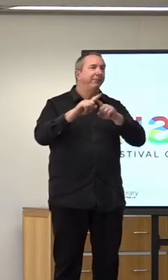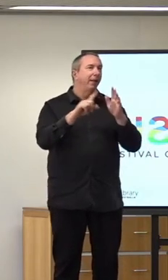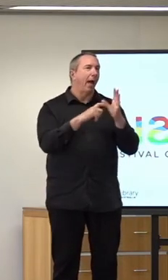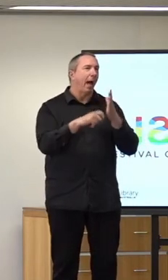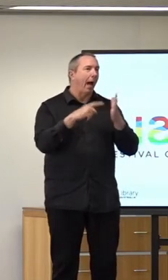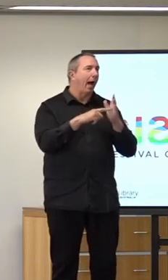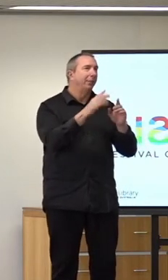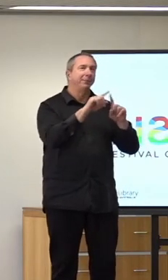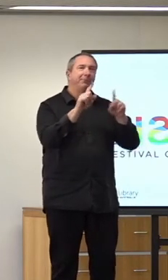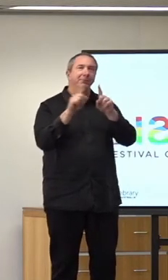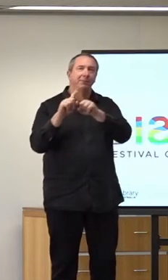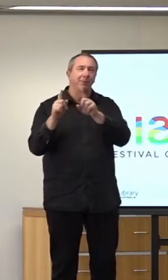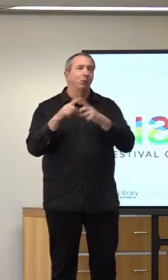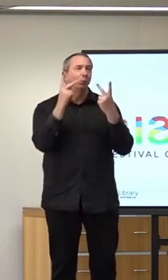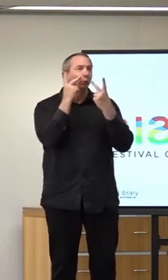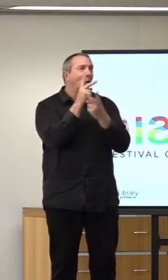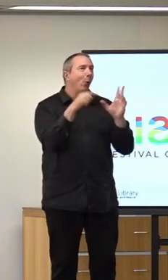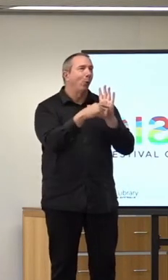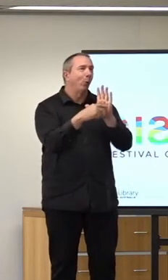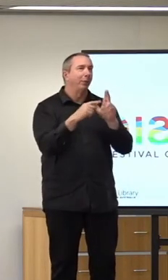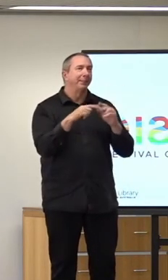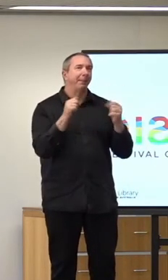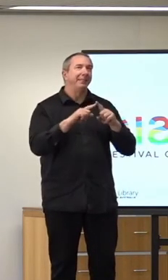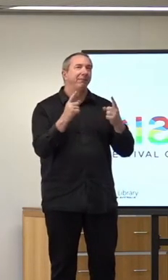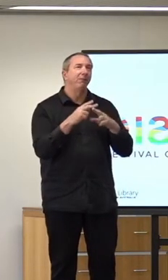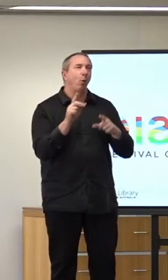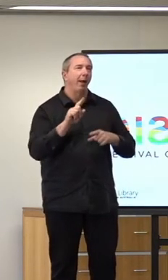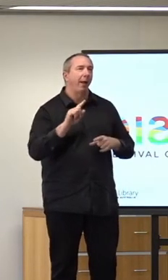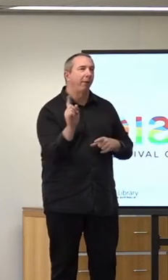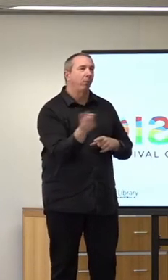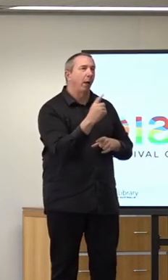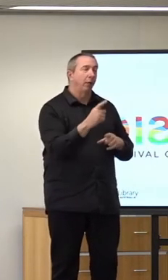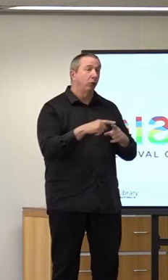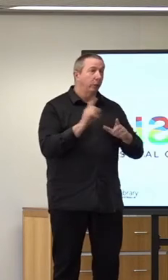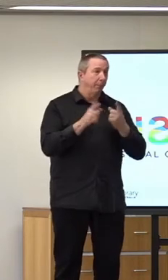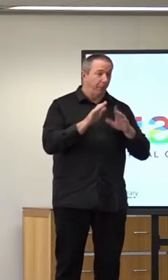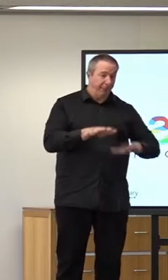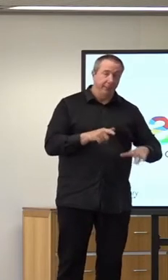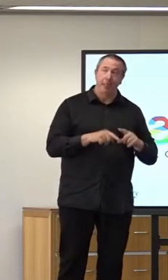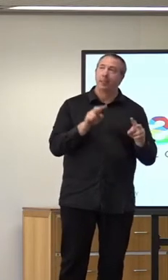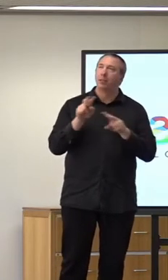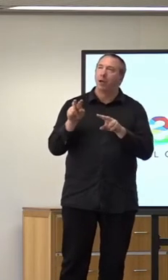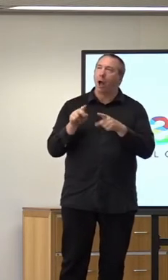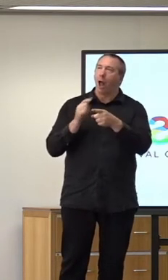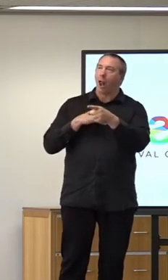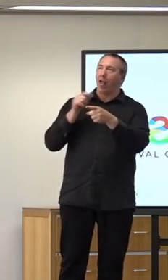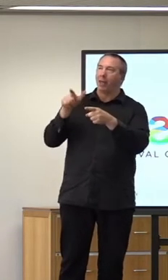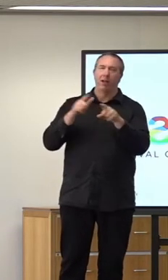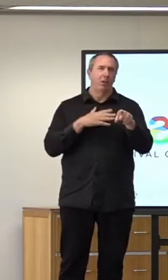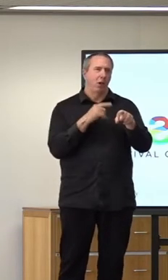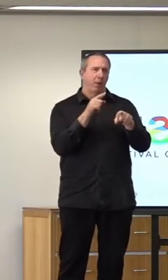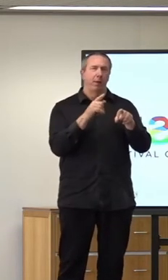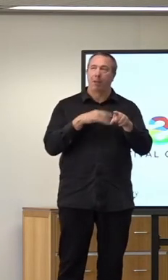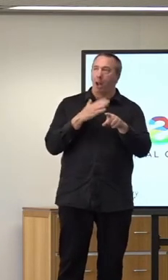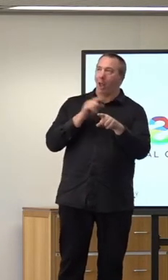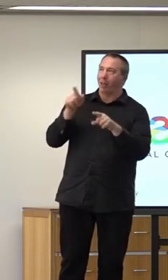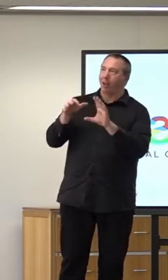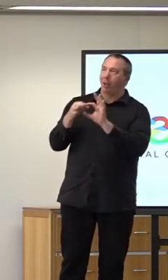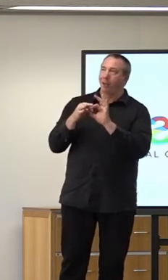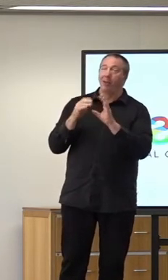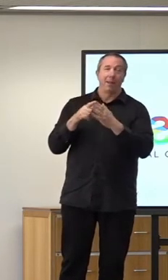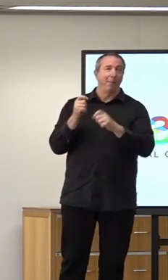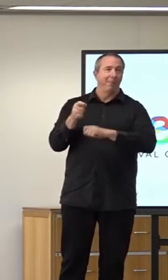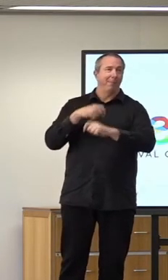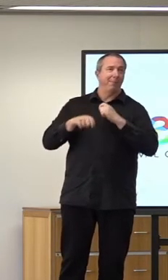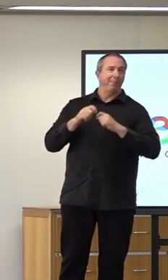for everybody. So then kids can go in there and go, oh, that's really cool. And then they can be inspired to create something themselves. The burnout series that